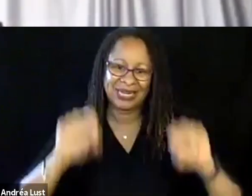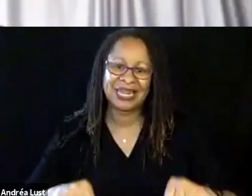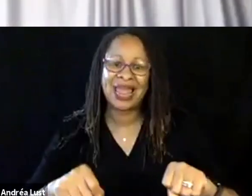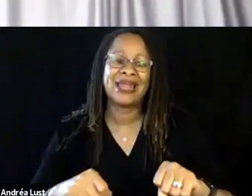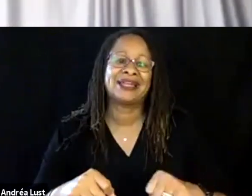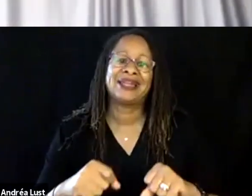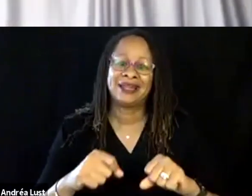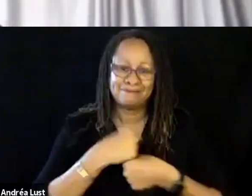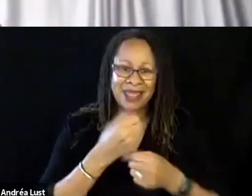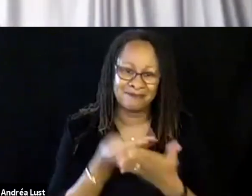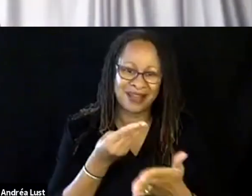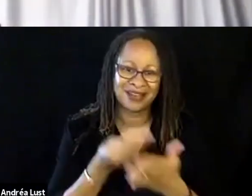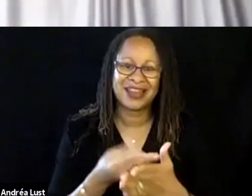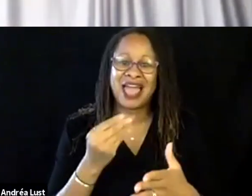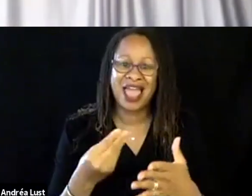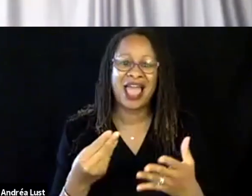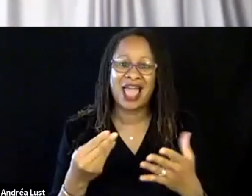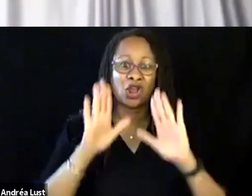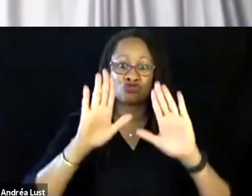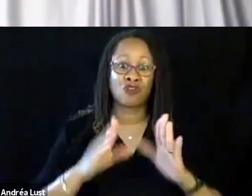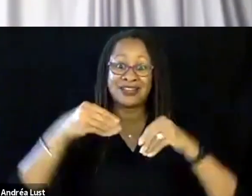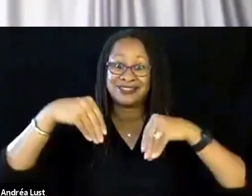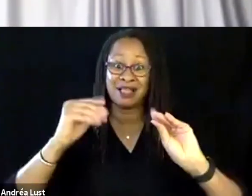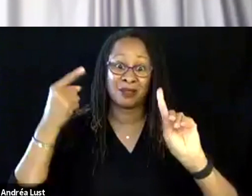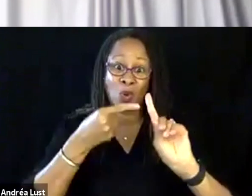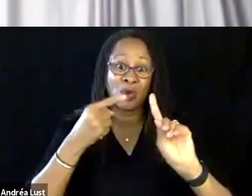money making. And then actually a great selling point that I love to